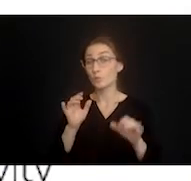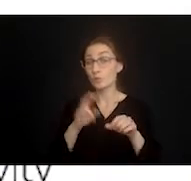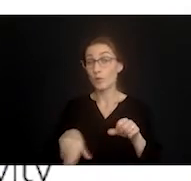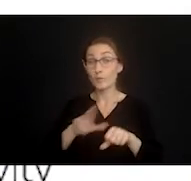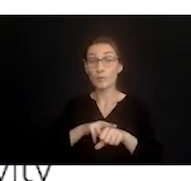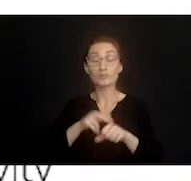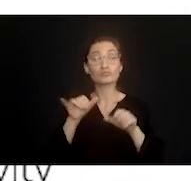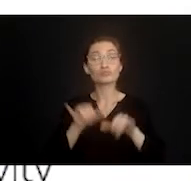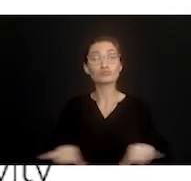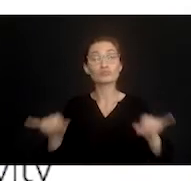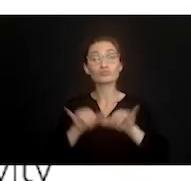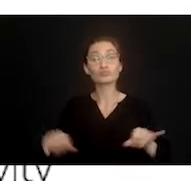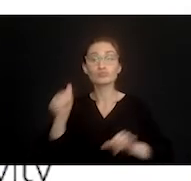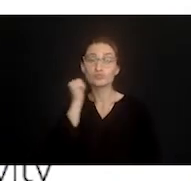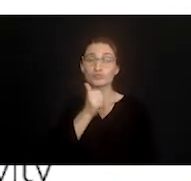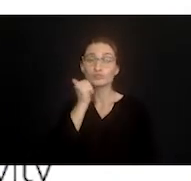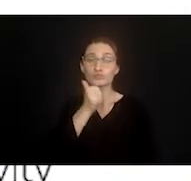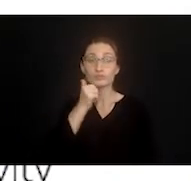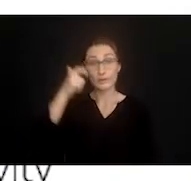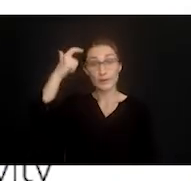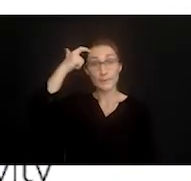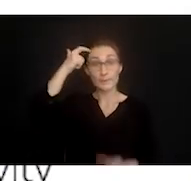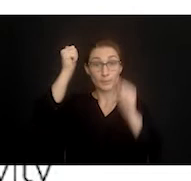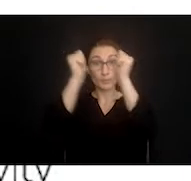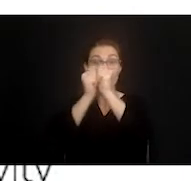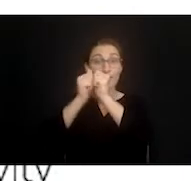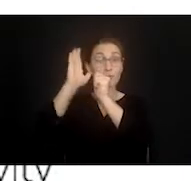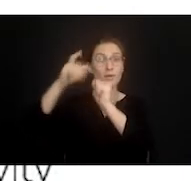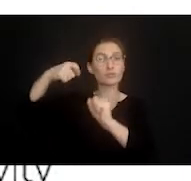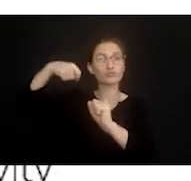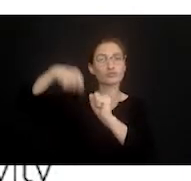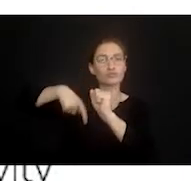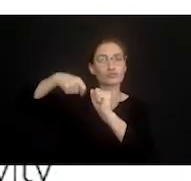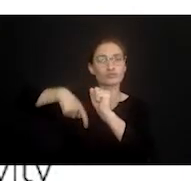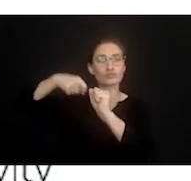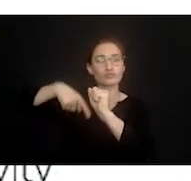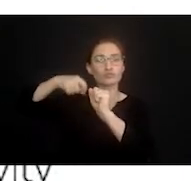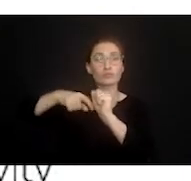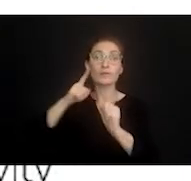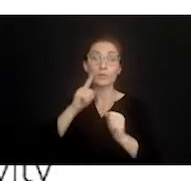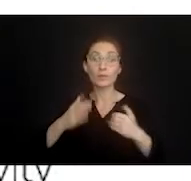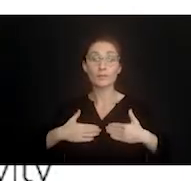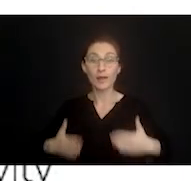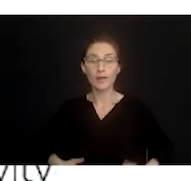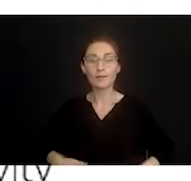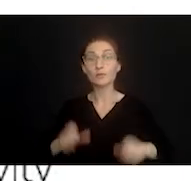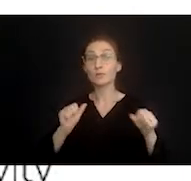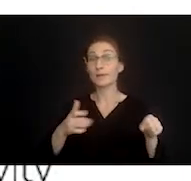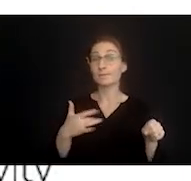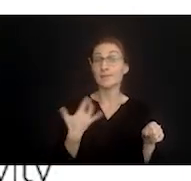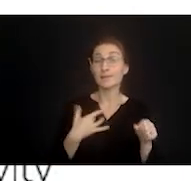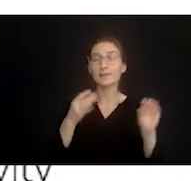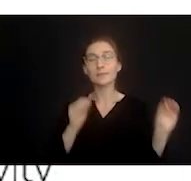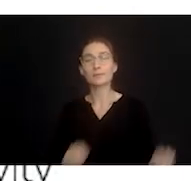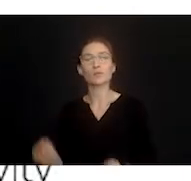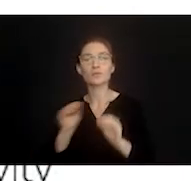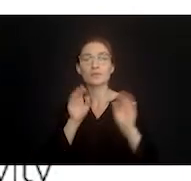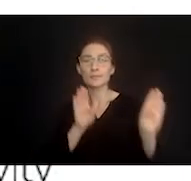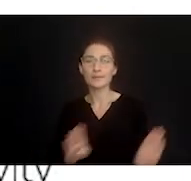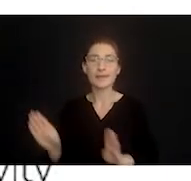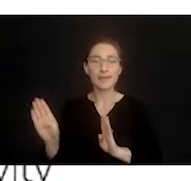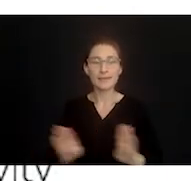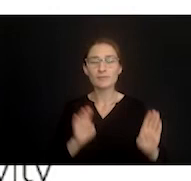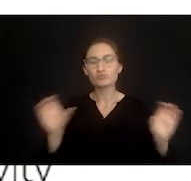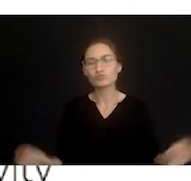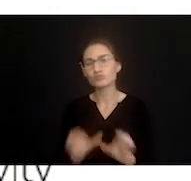brain is sending electrical signals to the body. It's doing this so you can move, you can think, you can feel, behave, do anything that you need